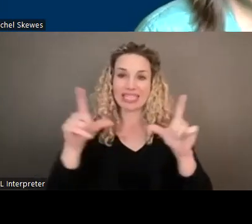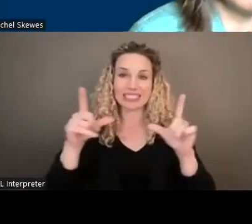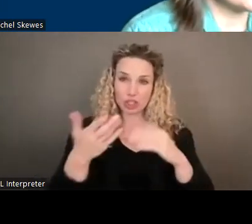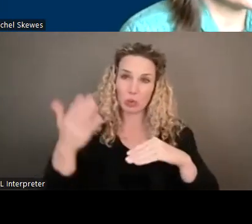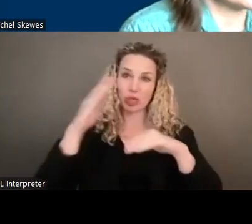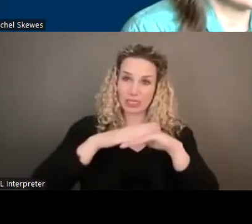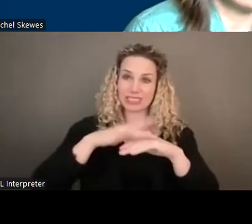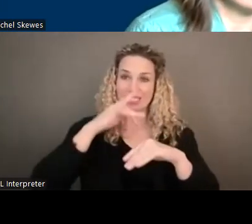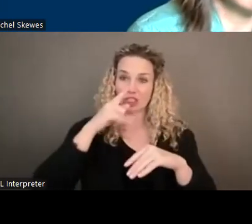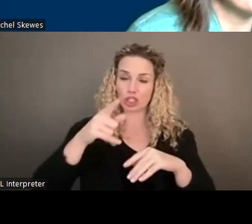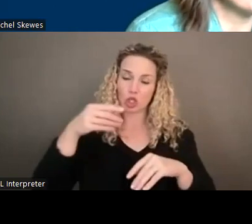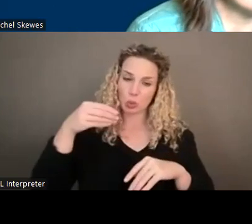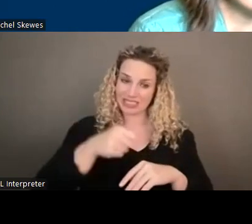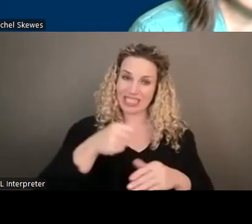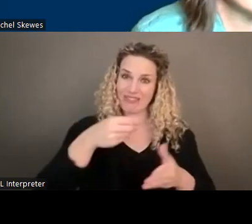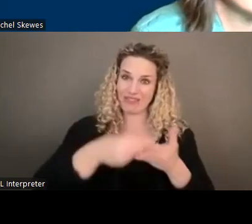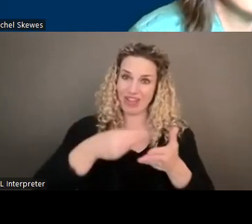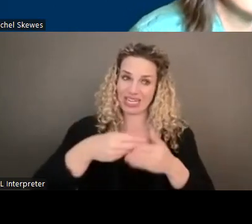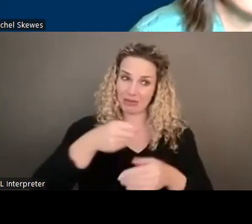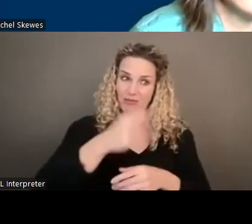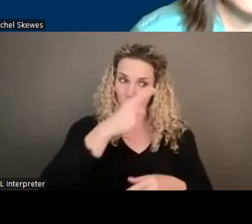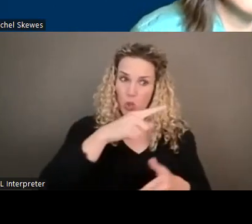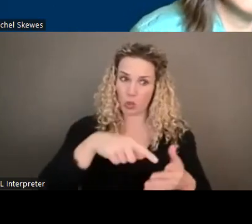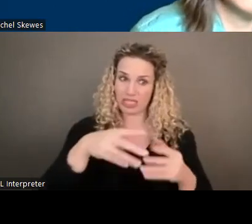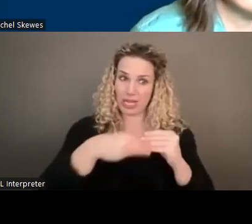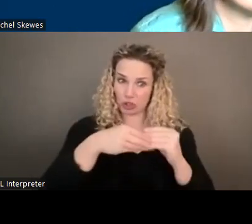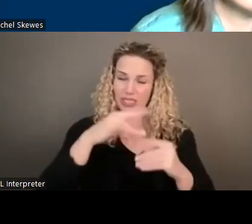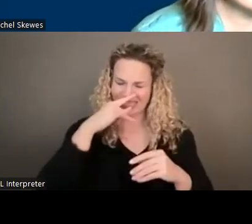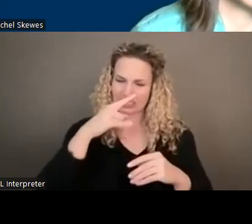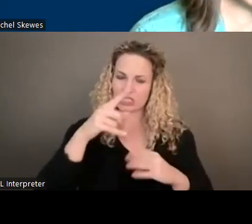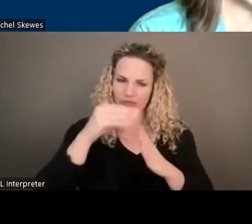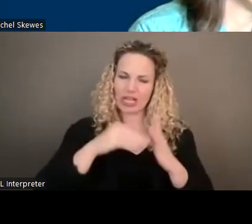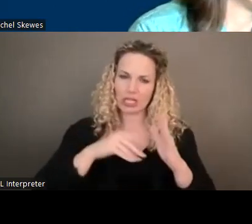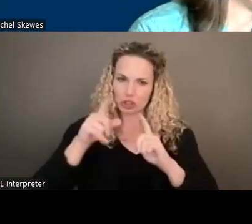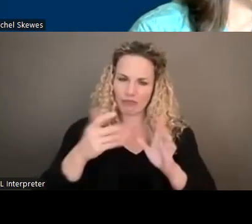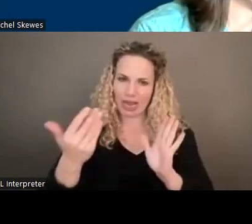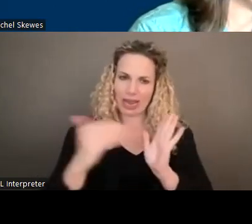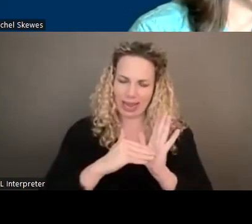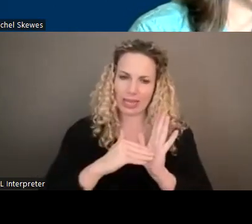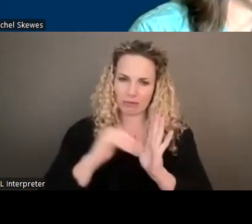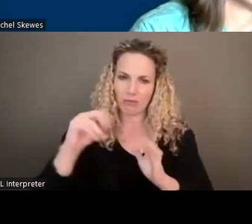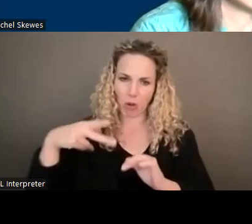receiving ARPA-funded benefits. Okay, entonces que por favor retome la encuesta.